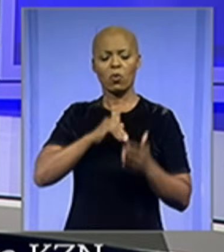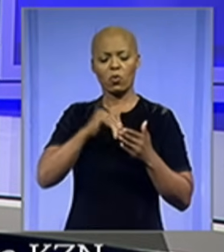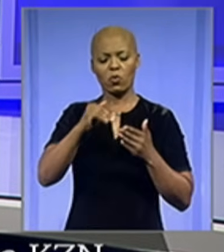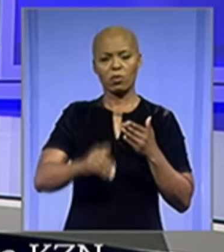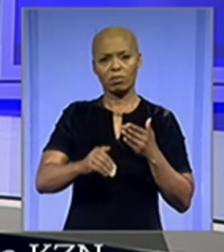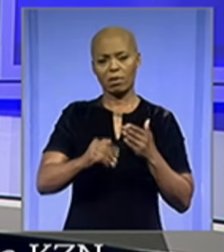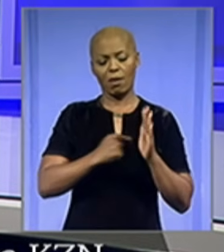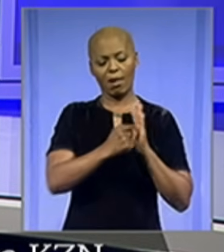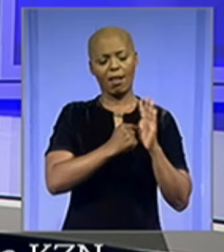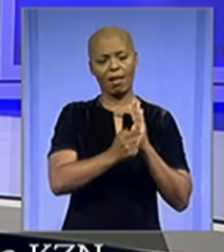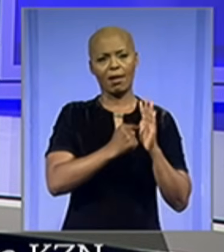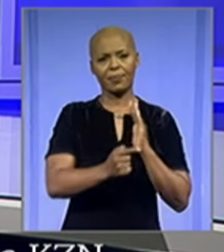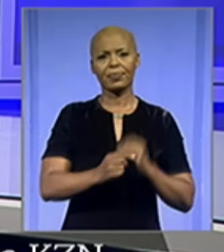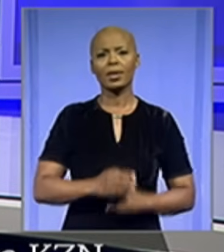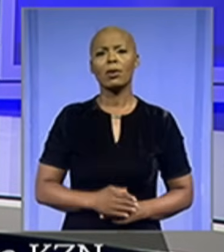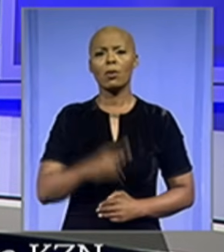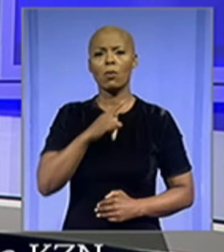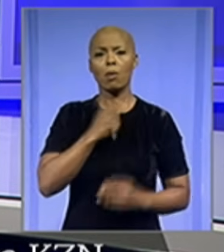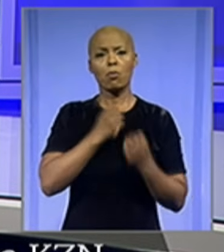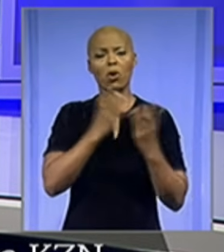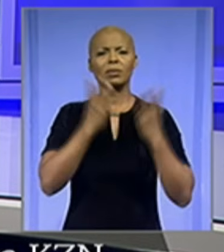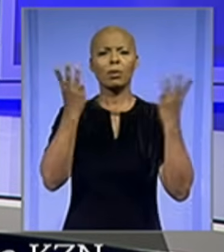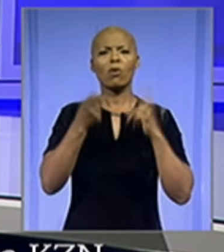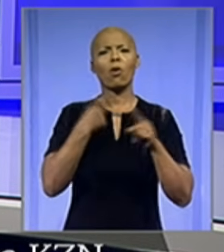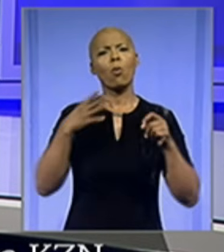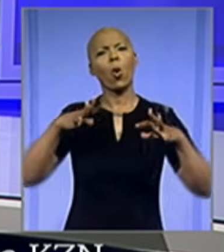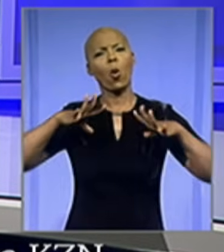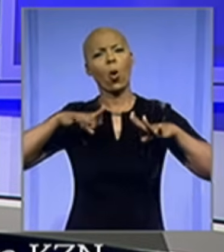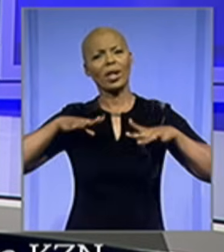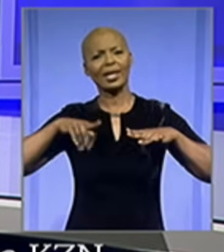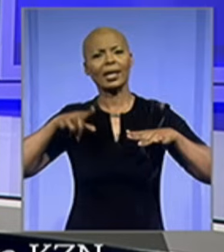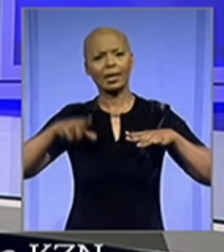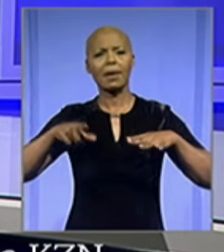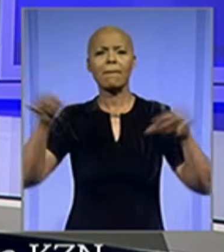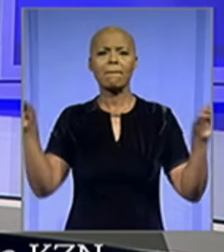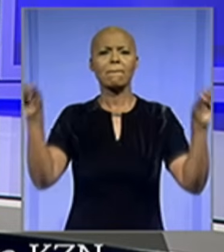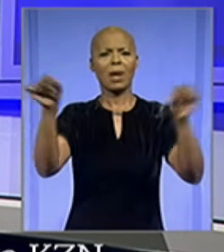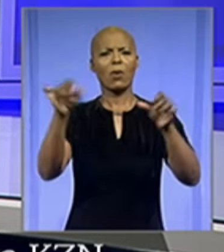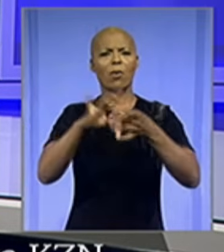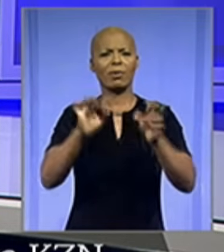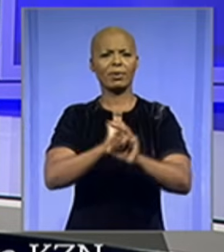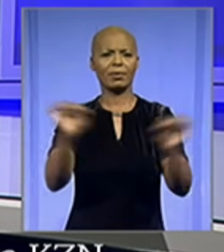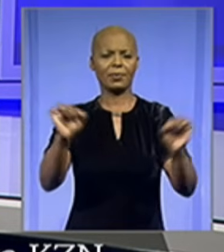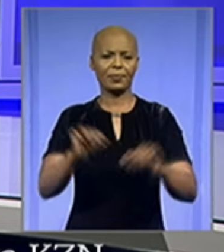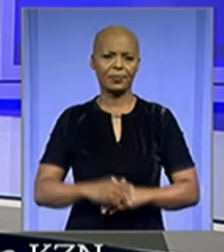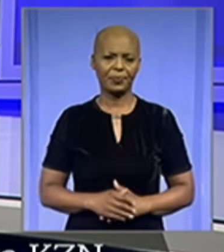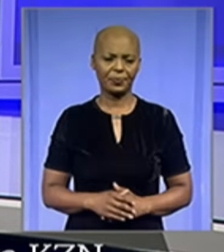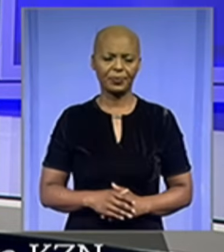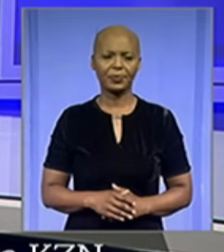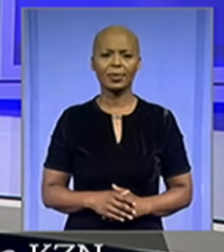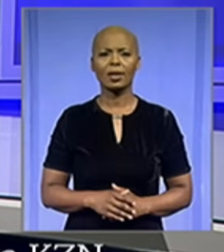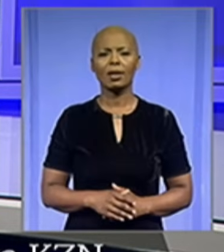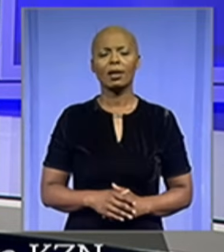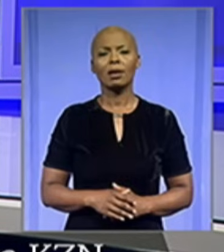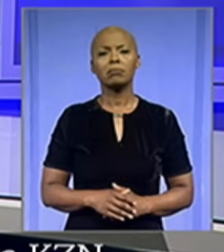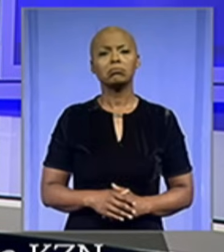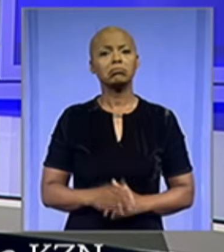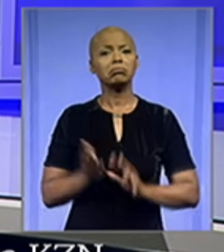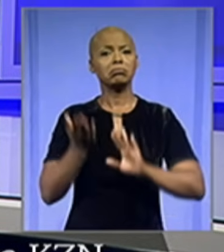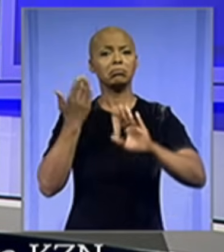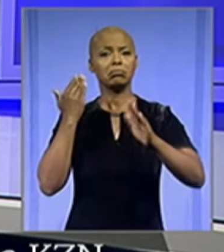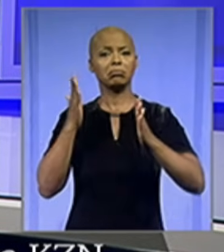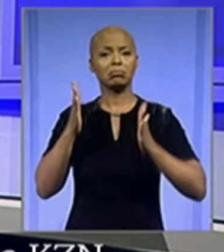jwa beke jaaka batho ba ba neng ba ile malatsing a boikhutso ba boela magaeng. Bothati jwa pharakano